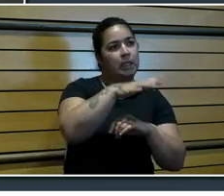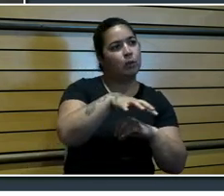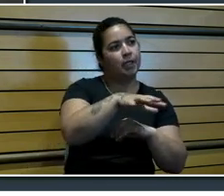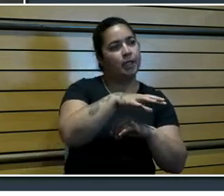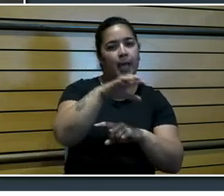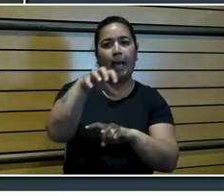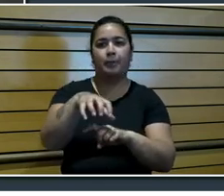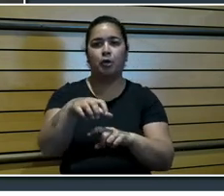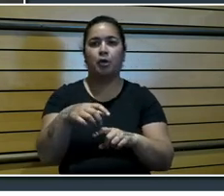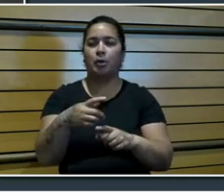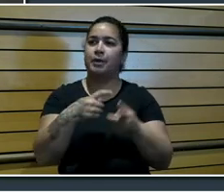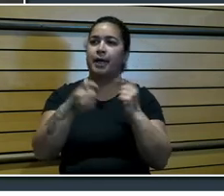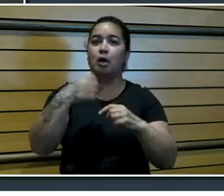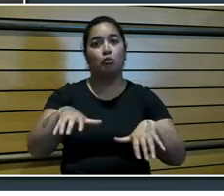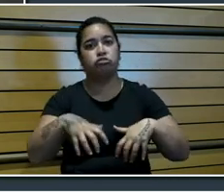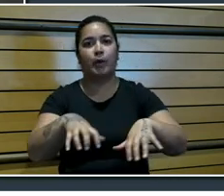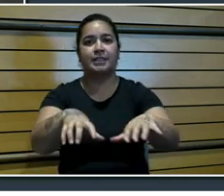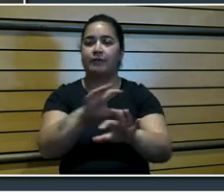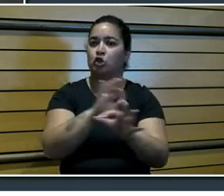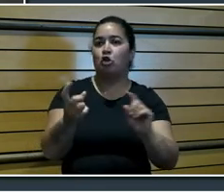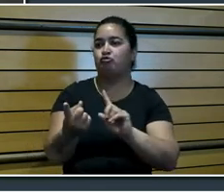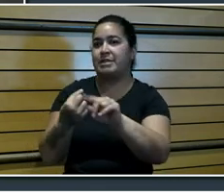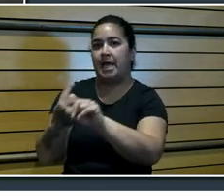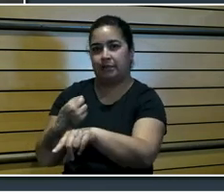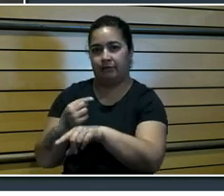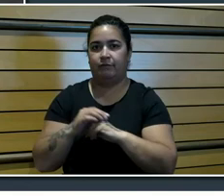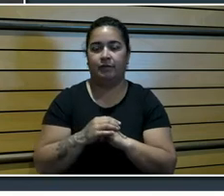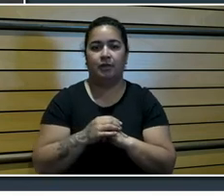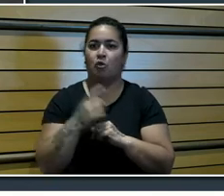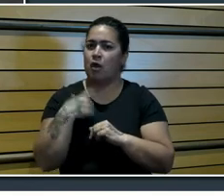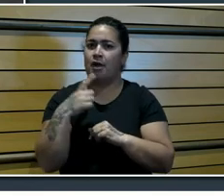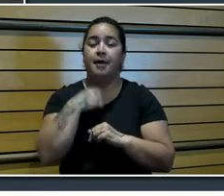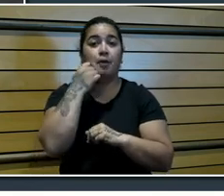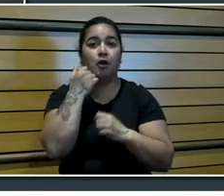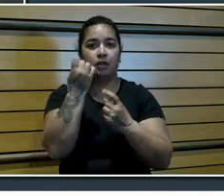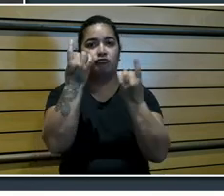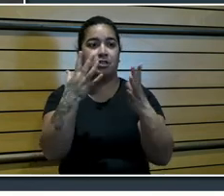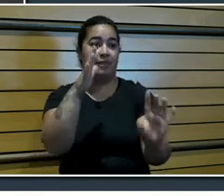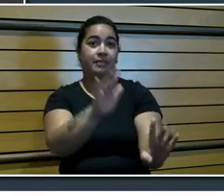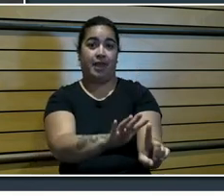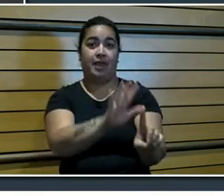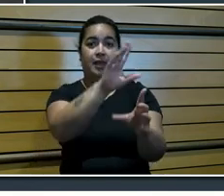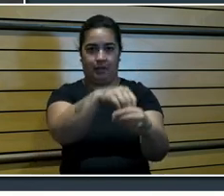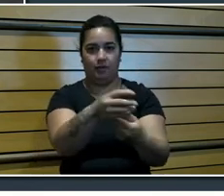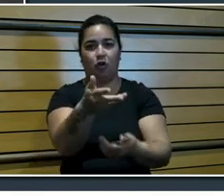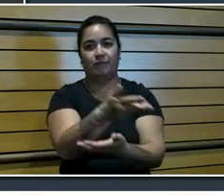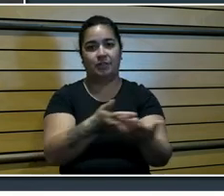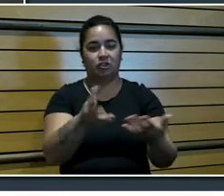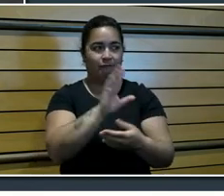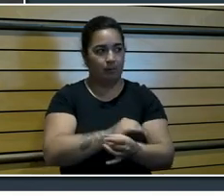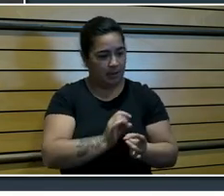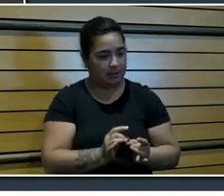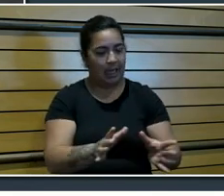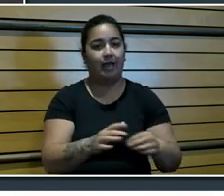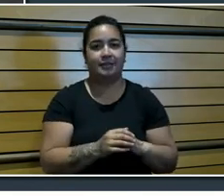than reactive position. Because they're in the conversation and able to talk from the beginning, it